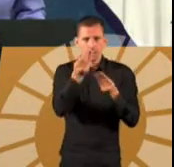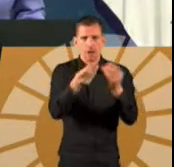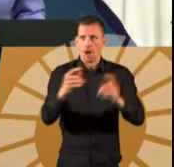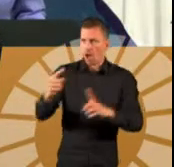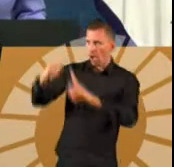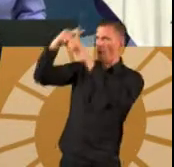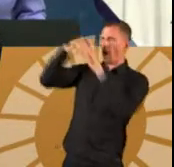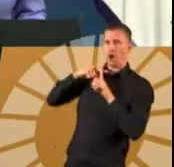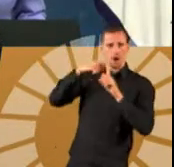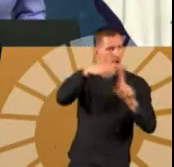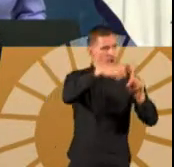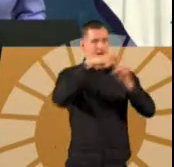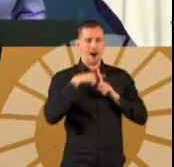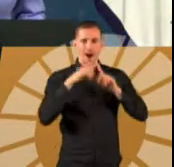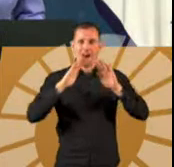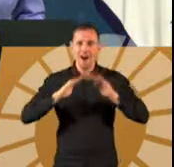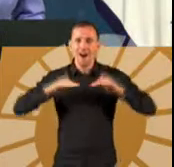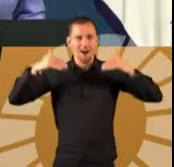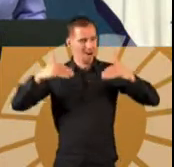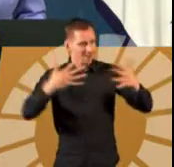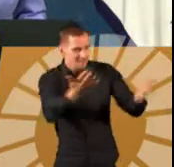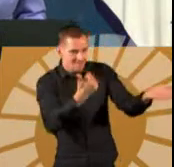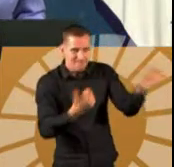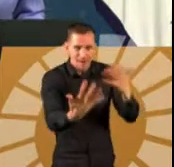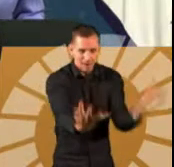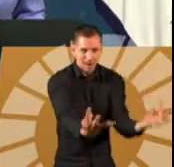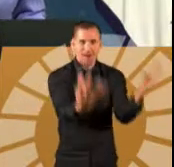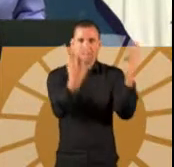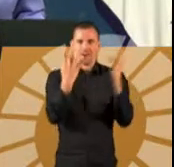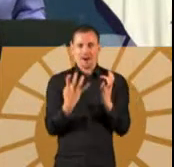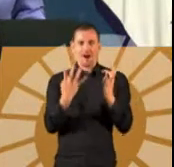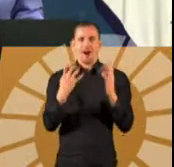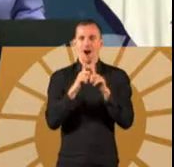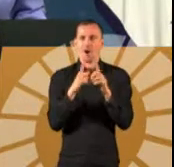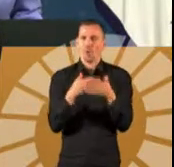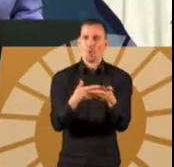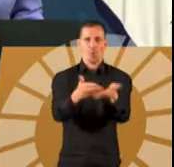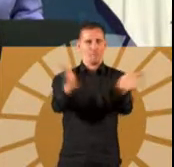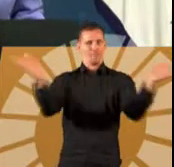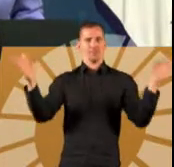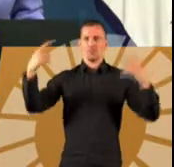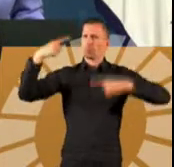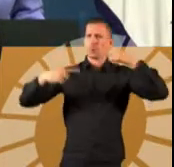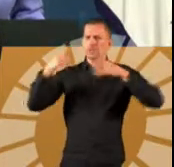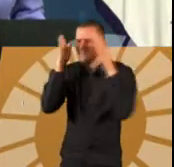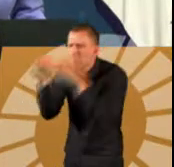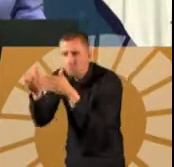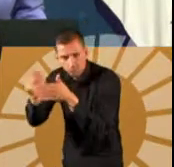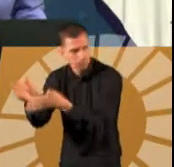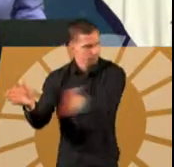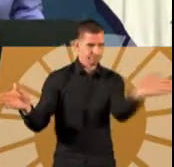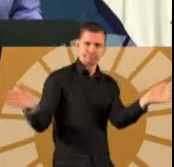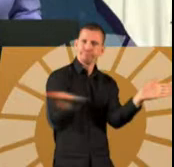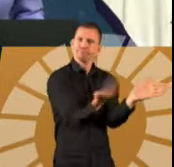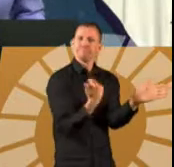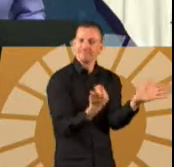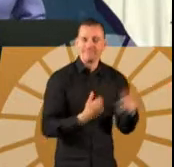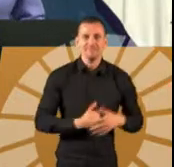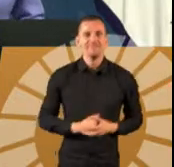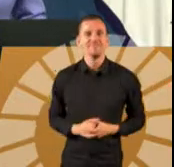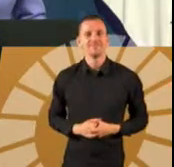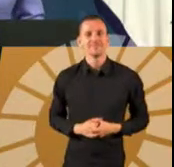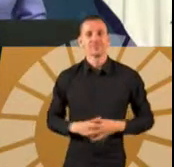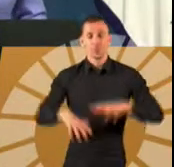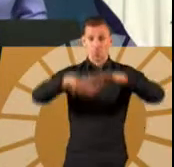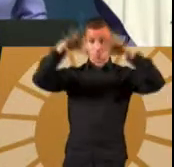is strongest, because our world is stronger when everyone